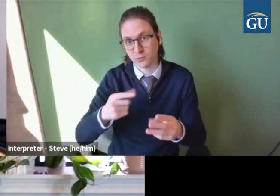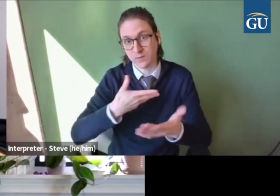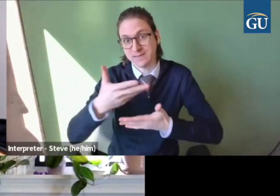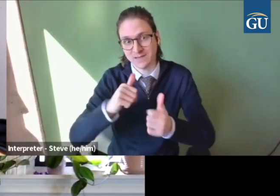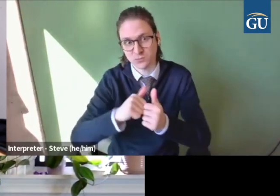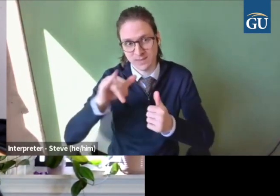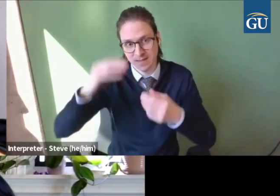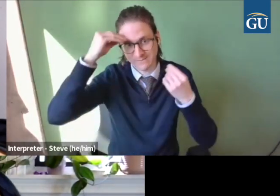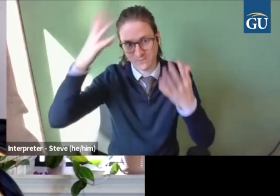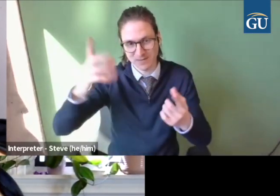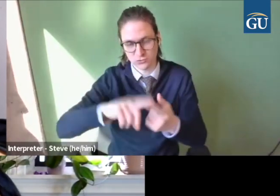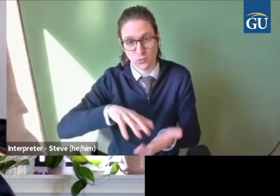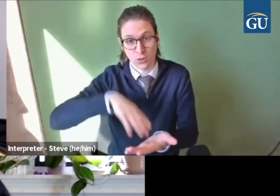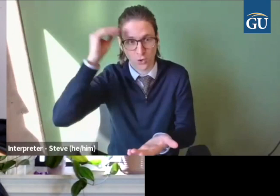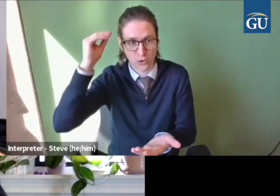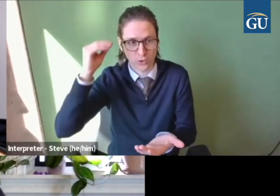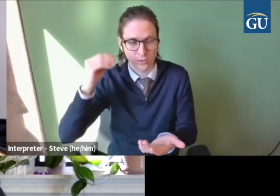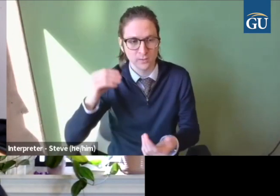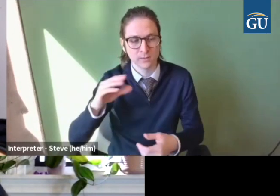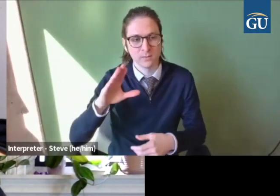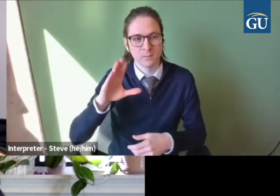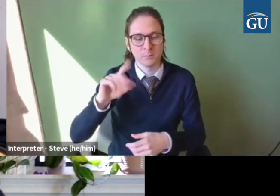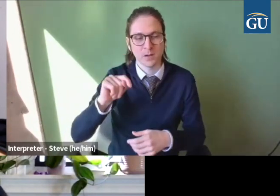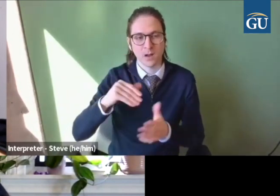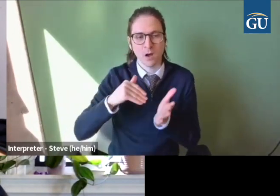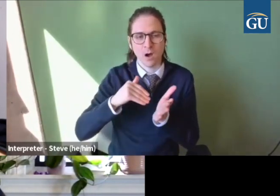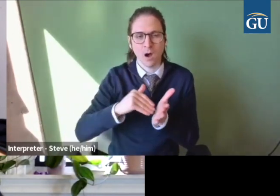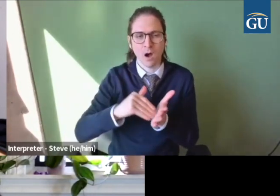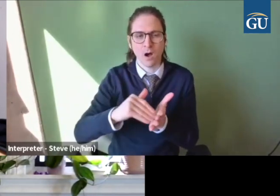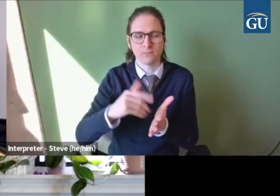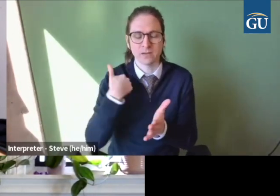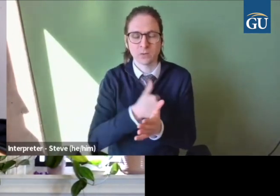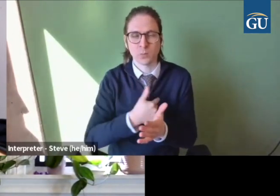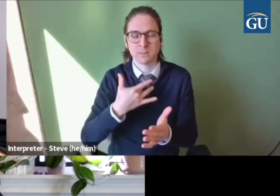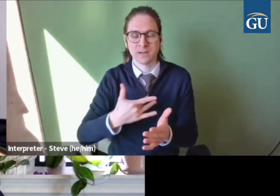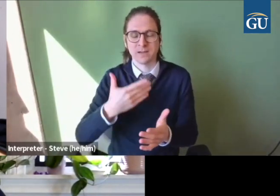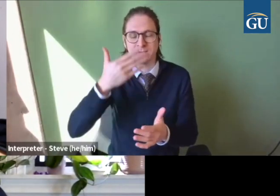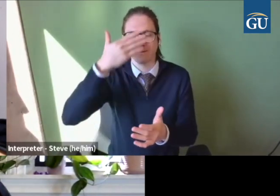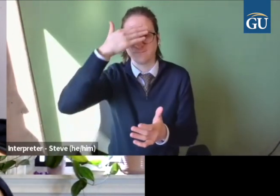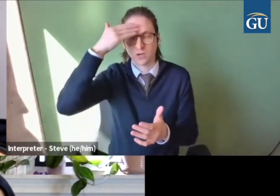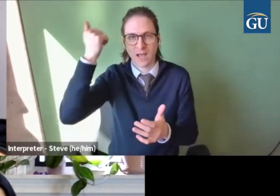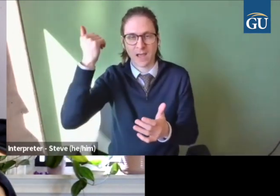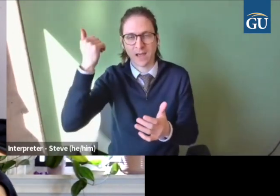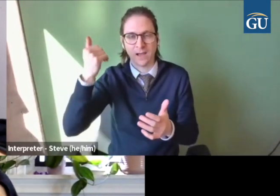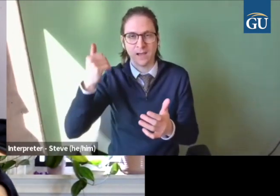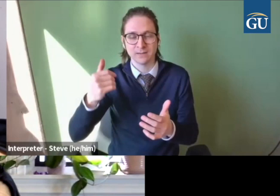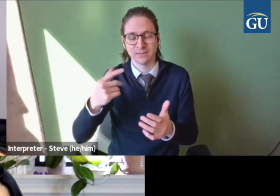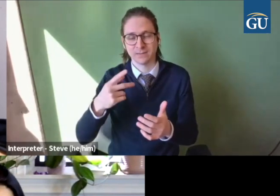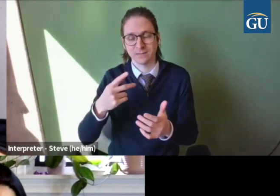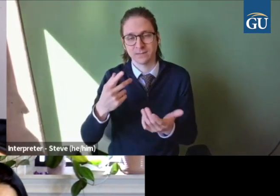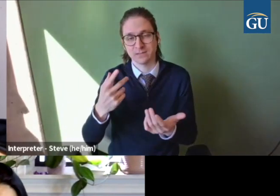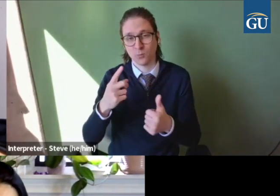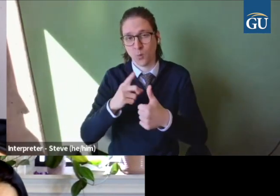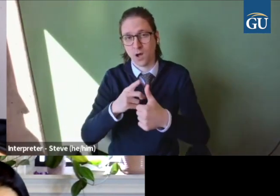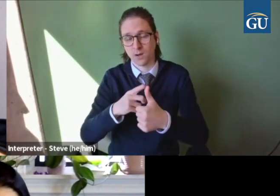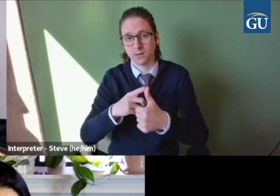information. But I think that we often forget, and so these two things are really complementary, I think, is that what does